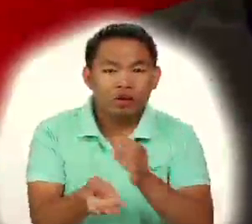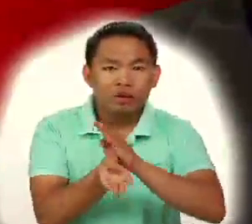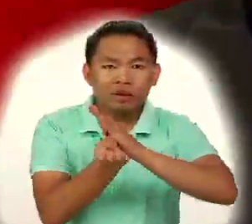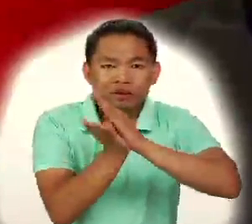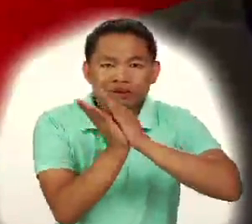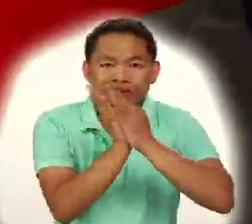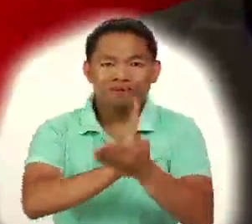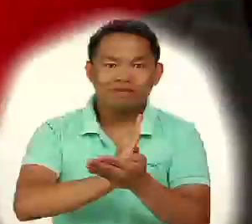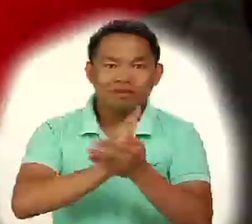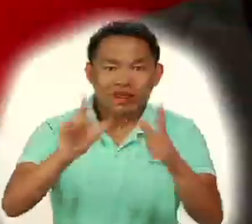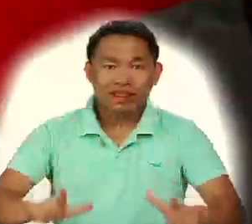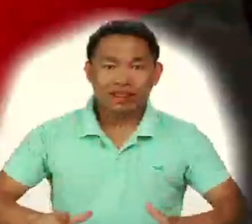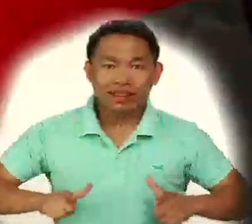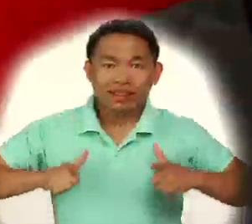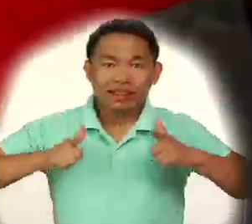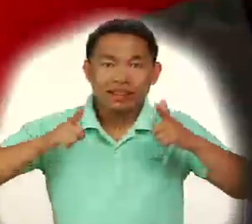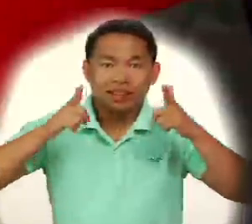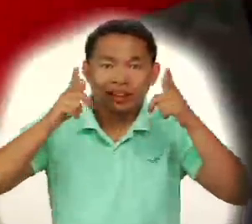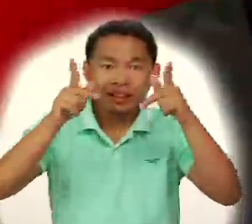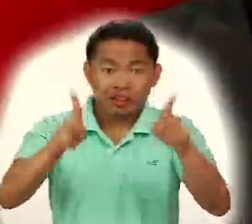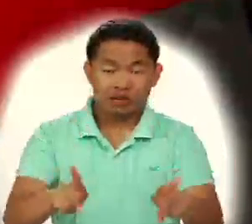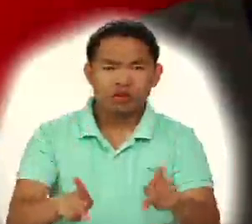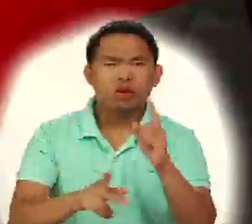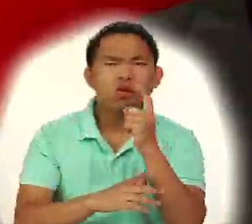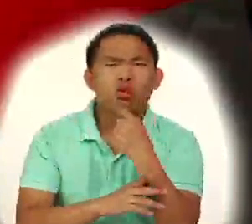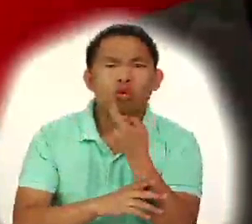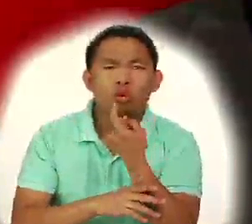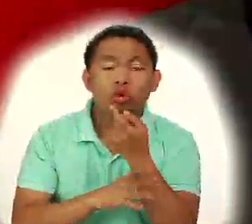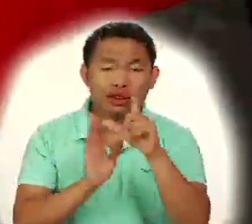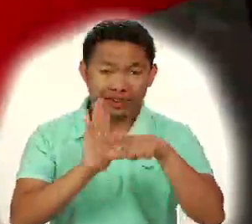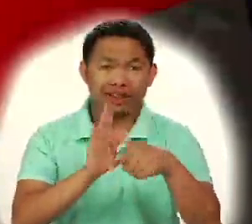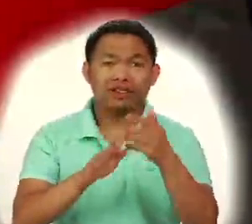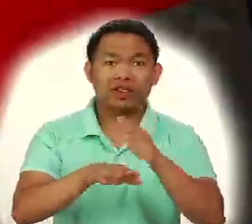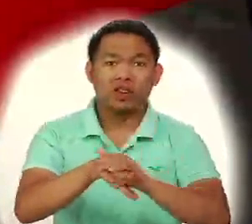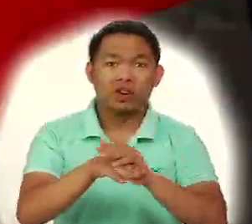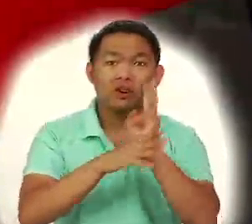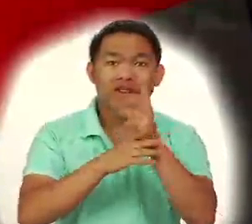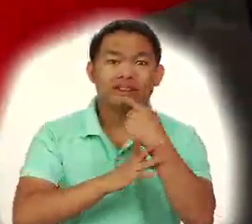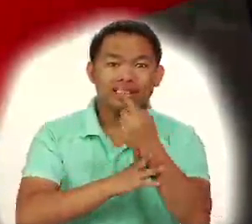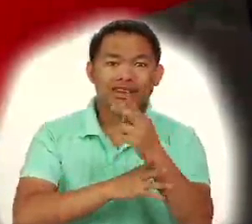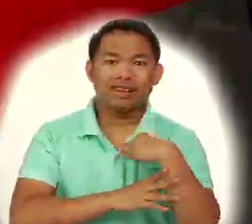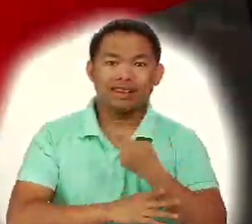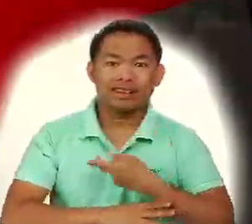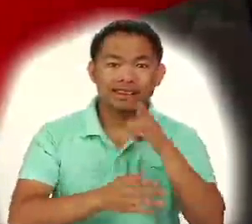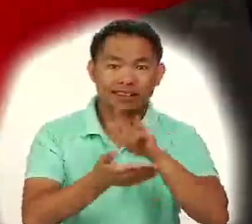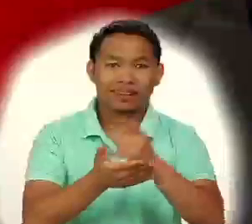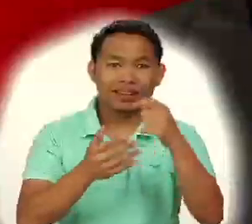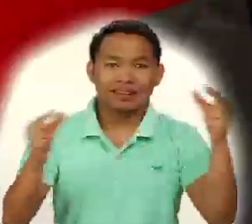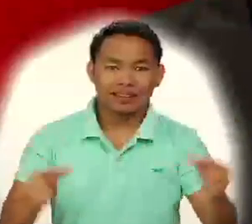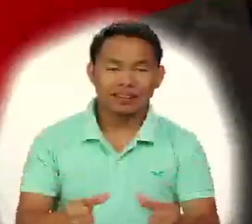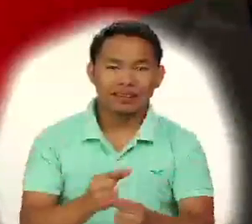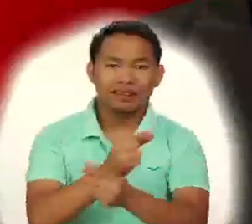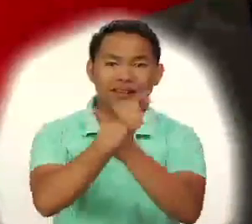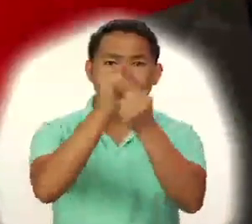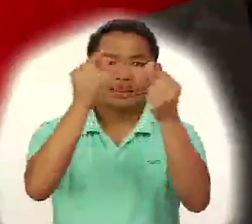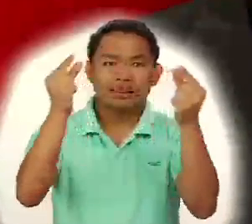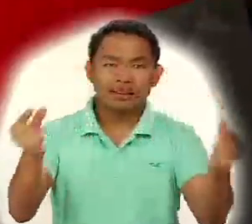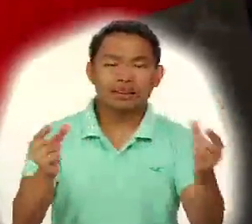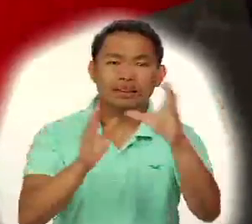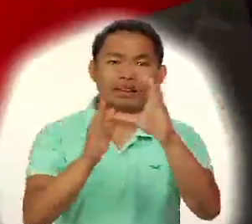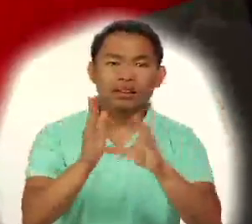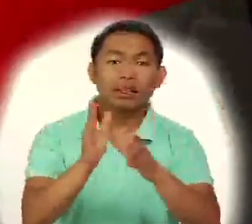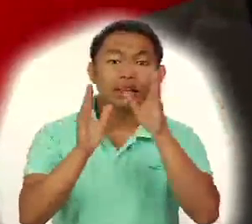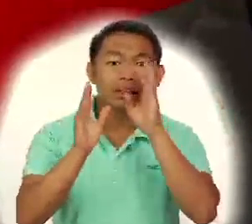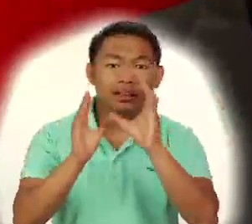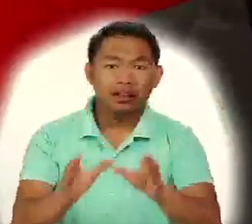have become a living person who later on will tell us that the greatest